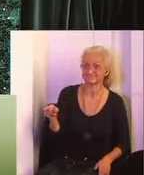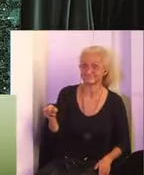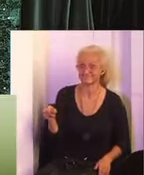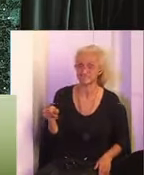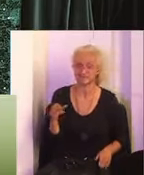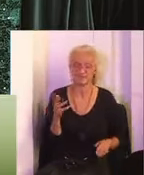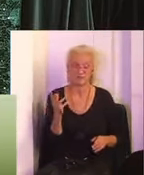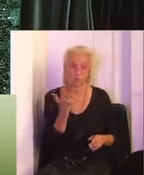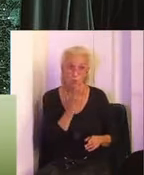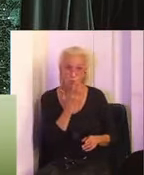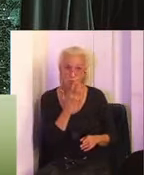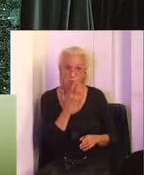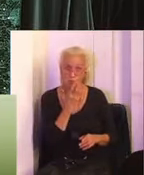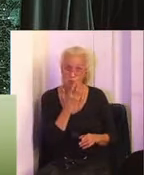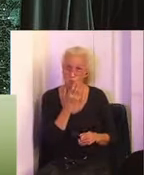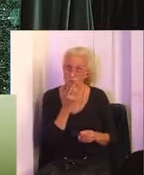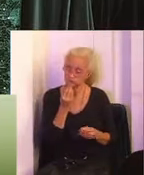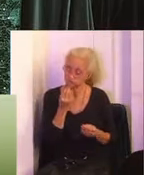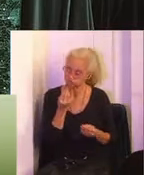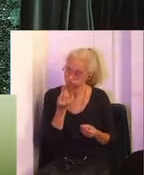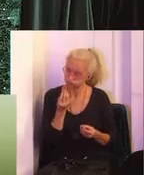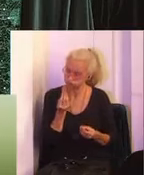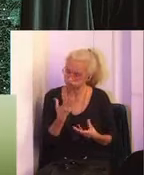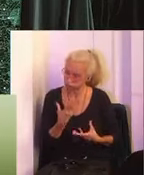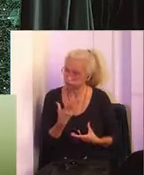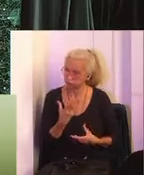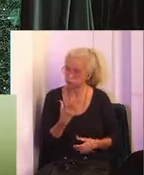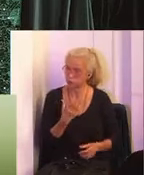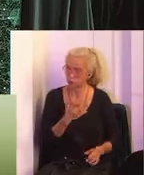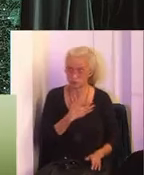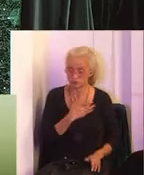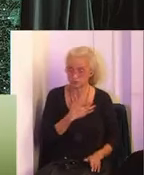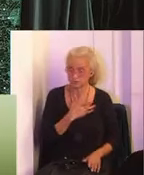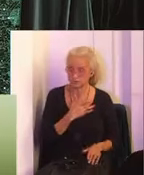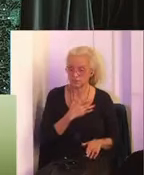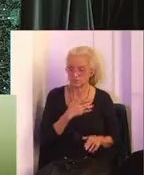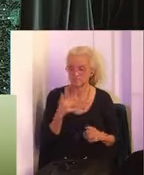informational, very scary.